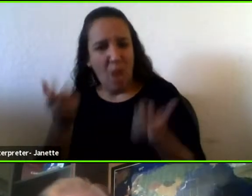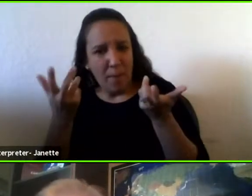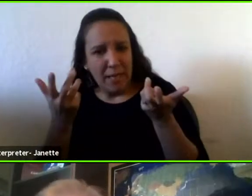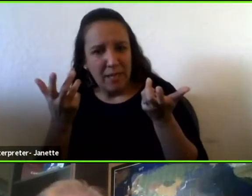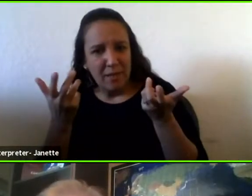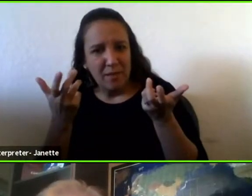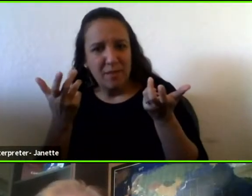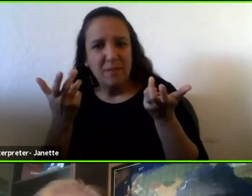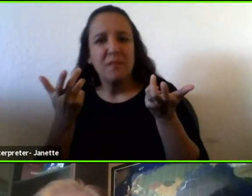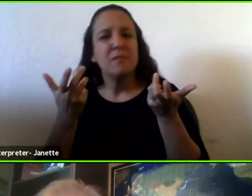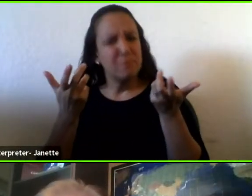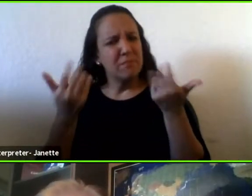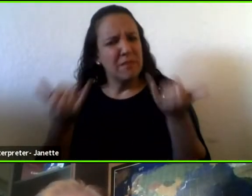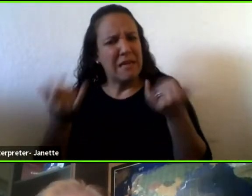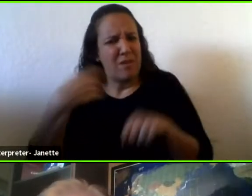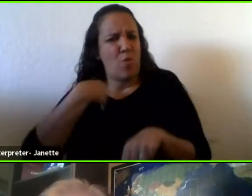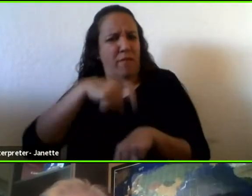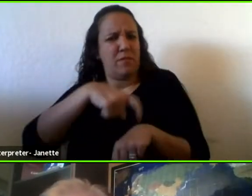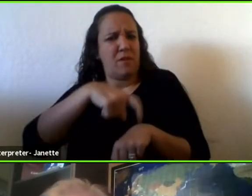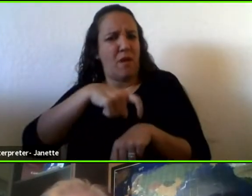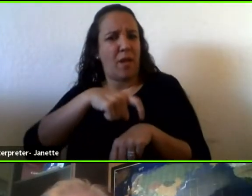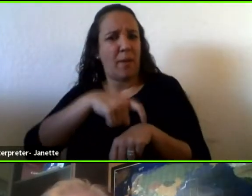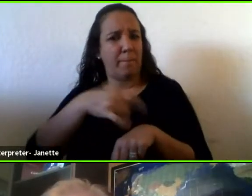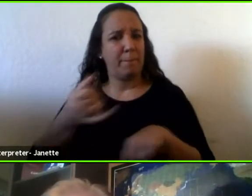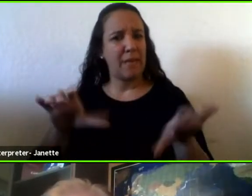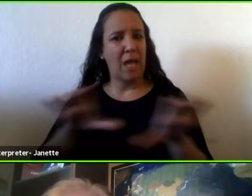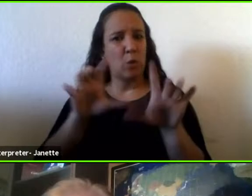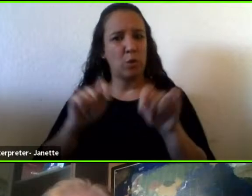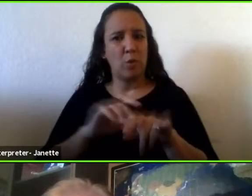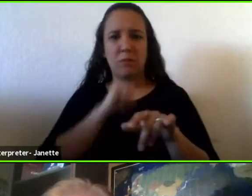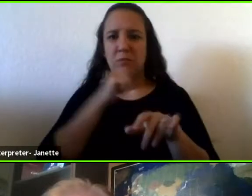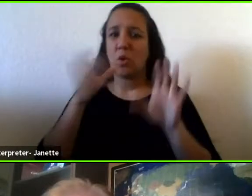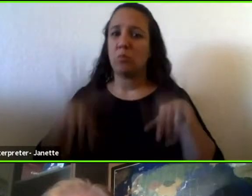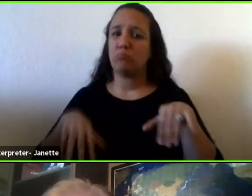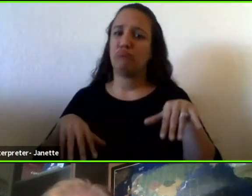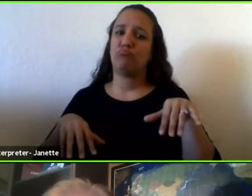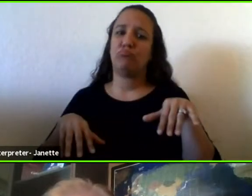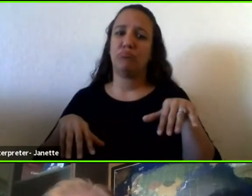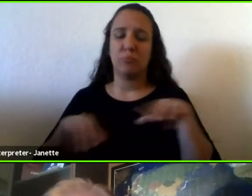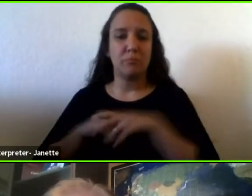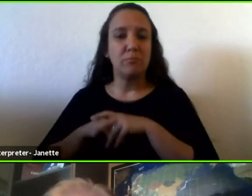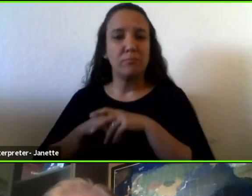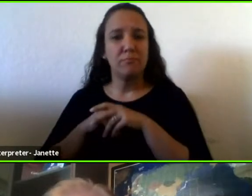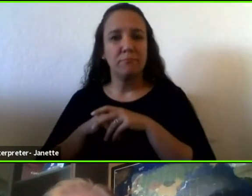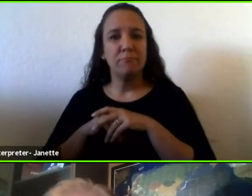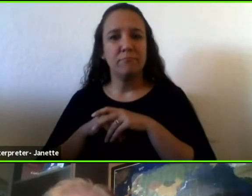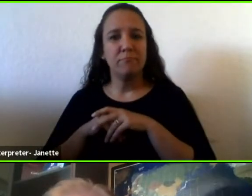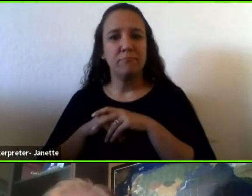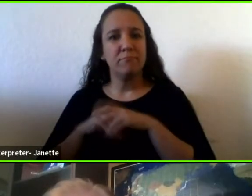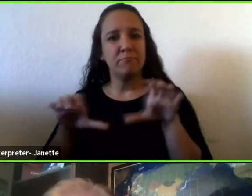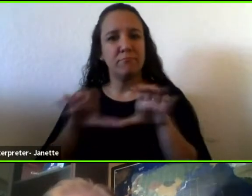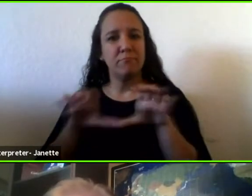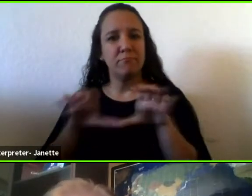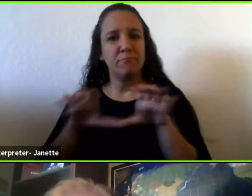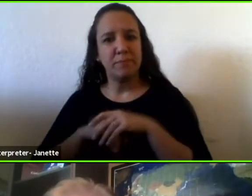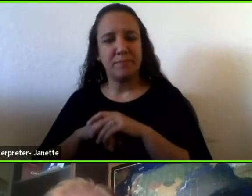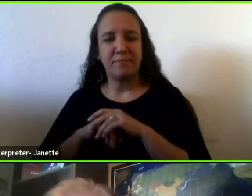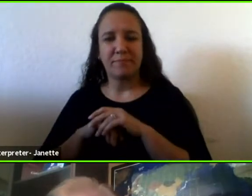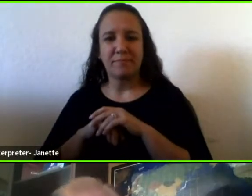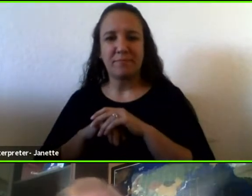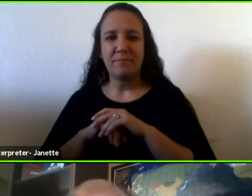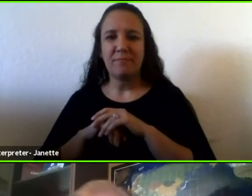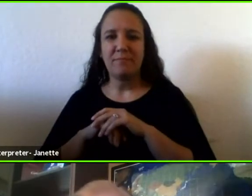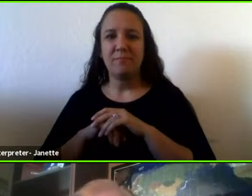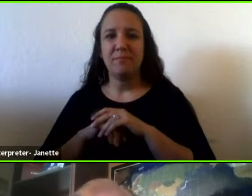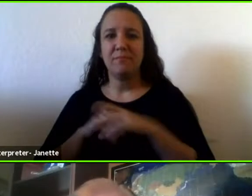have time to do. Just do not sit idle. Be proactive. Orlando,